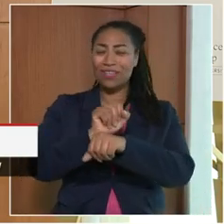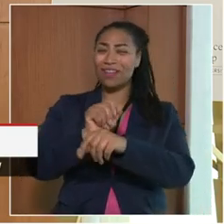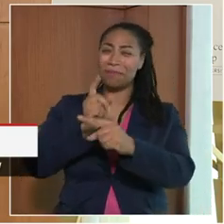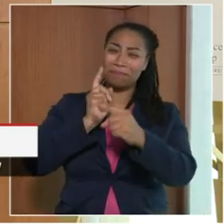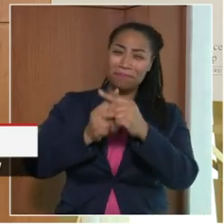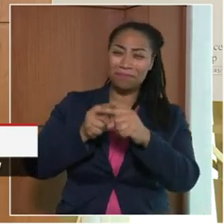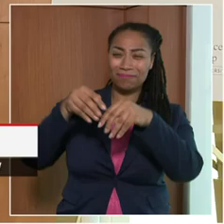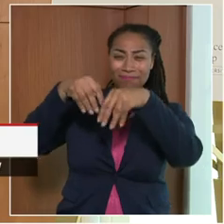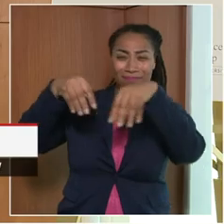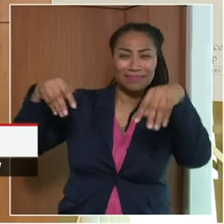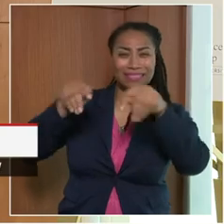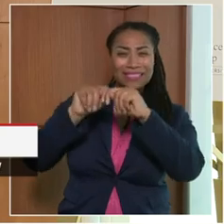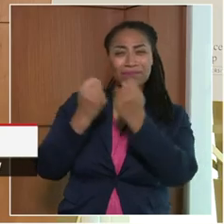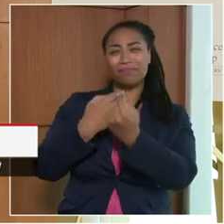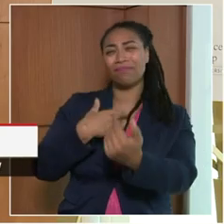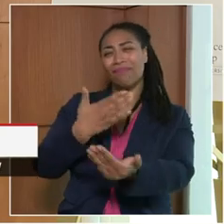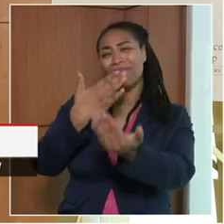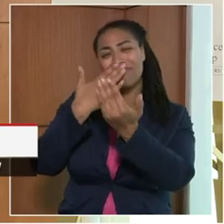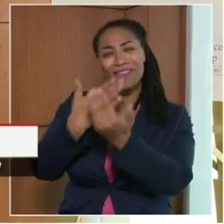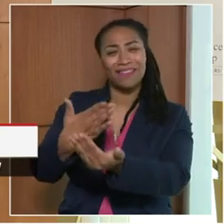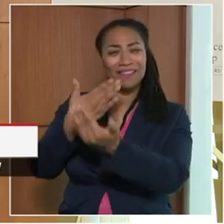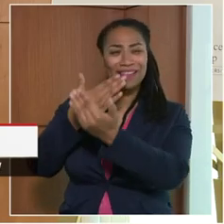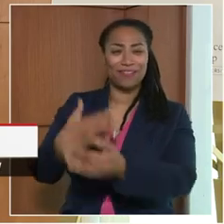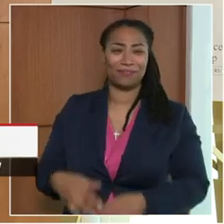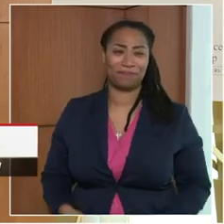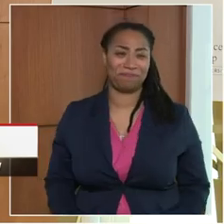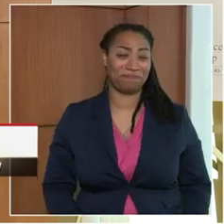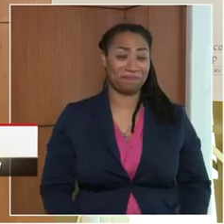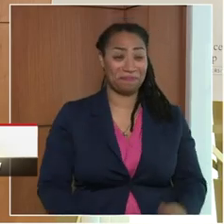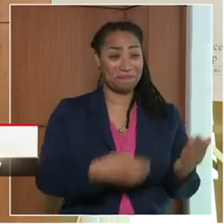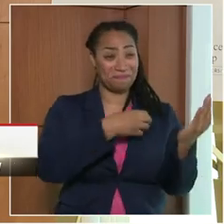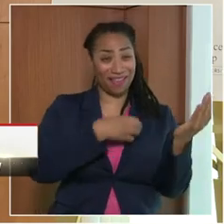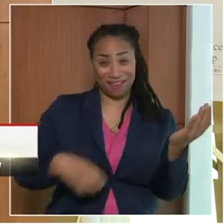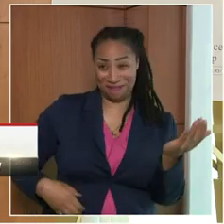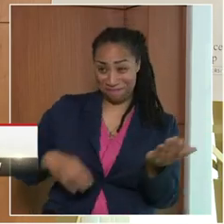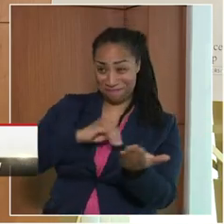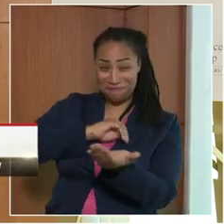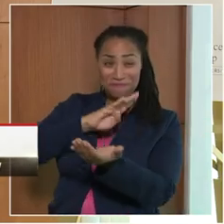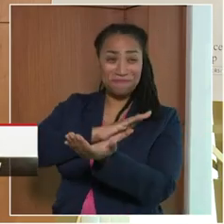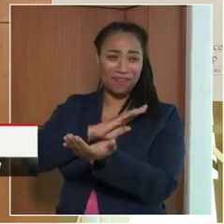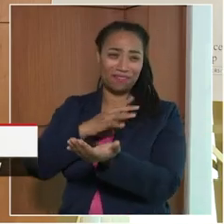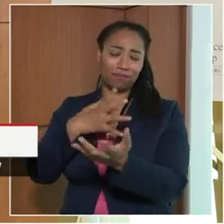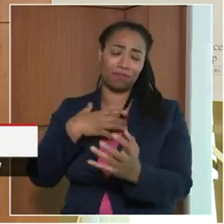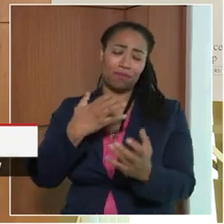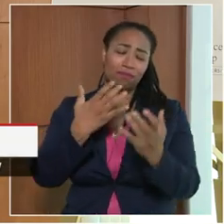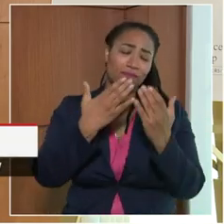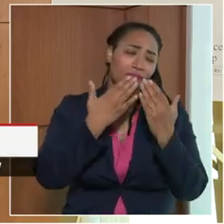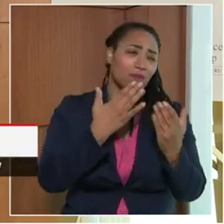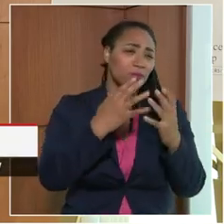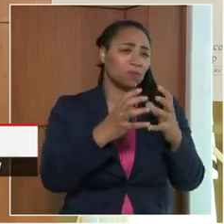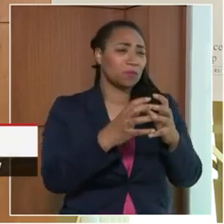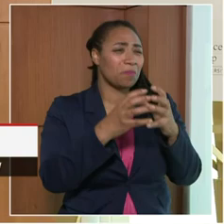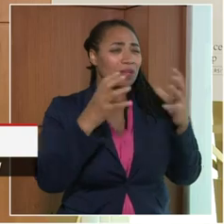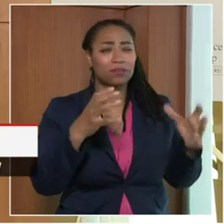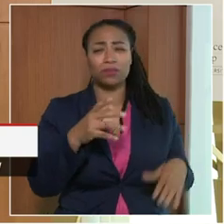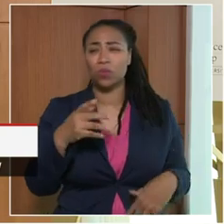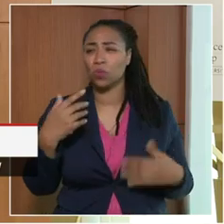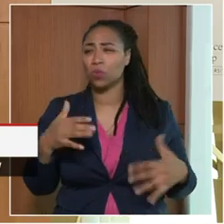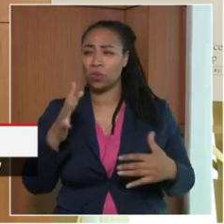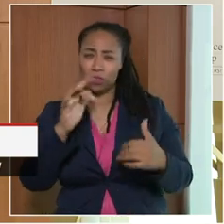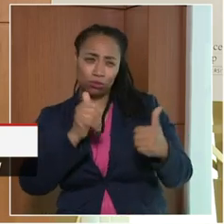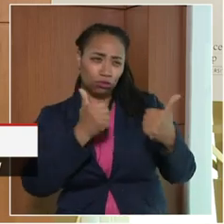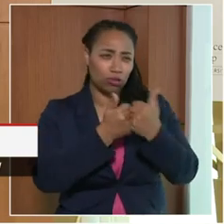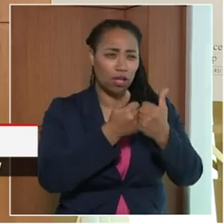mayor, Mayor Bowser, thank you for championing youth development and providing young professionals like myself the resources we need to be